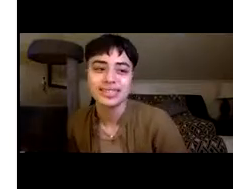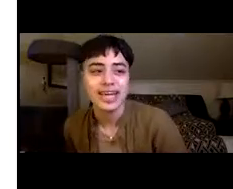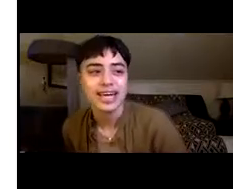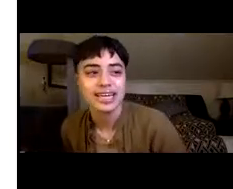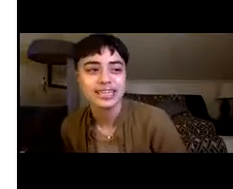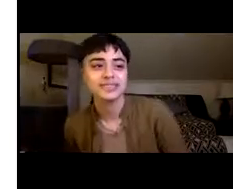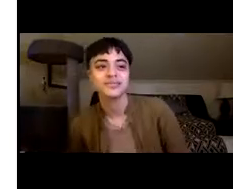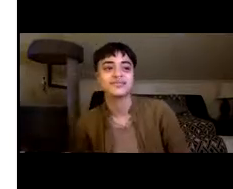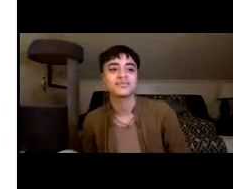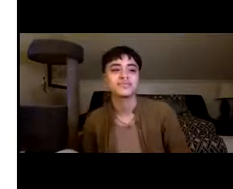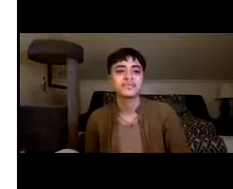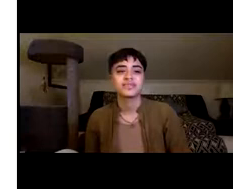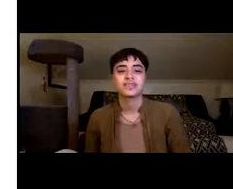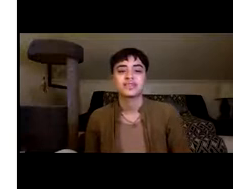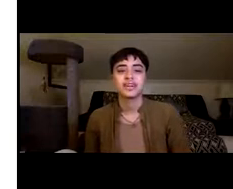Next slide.